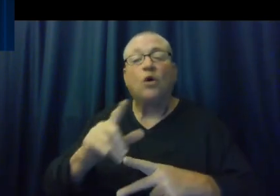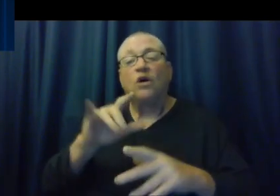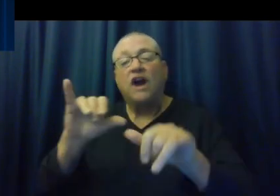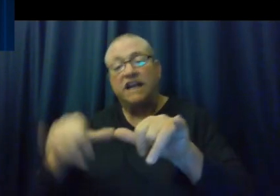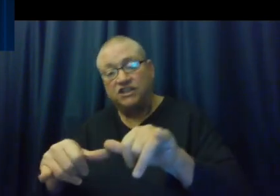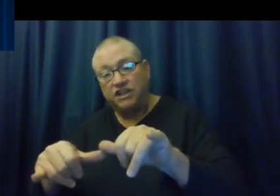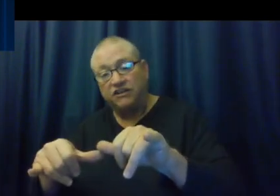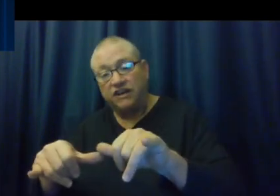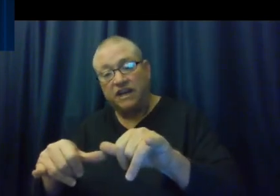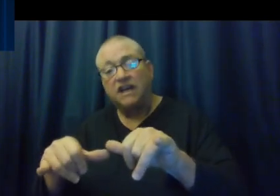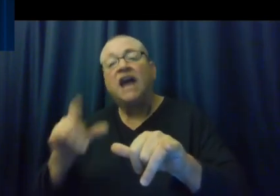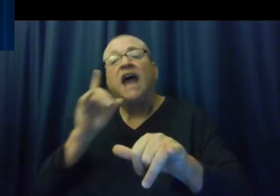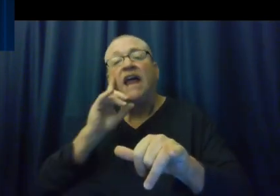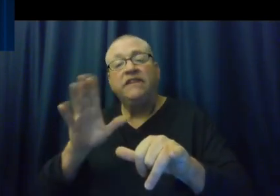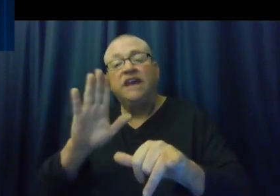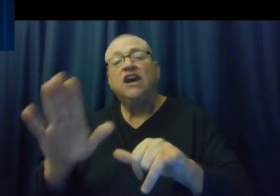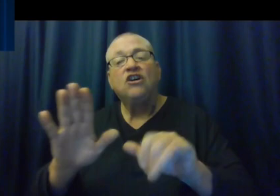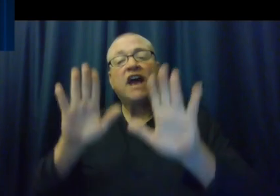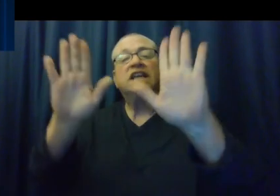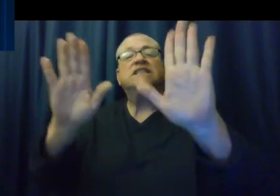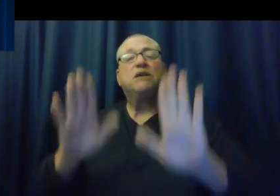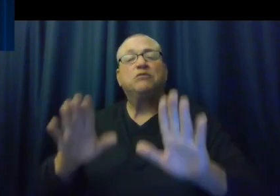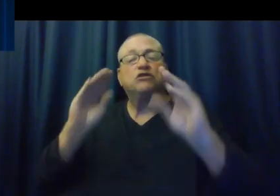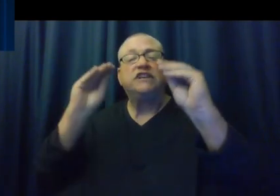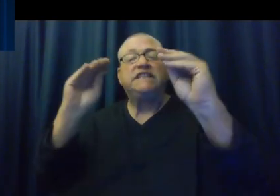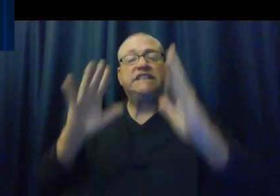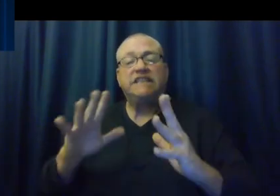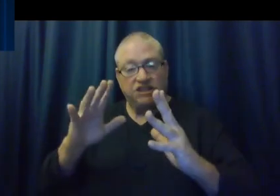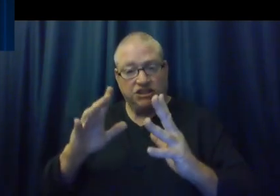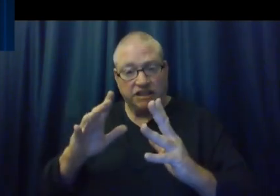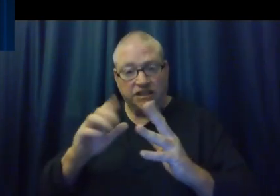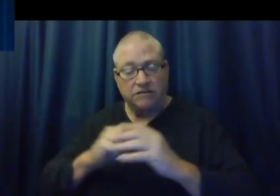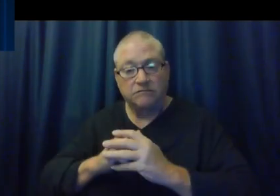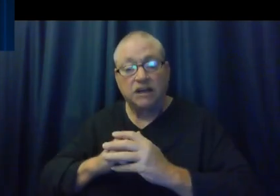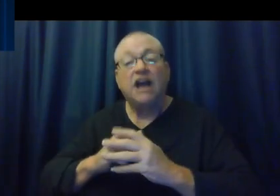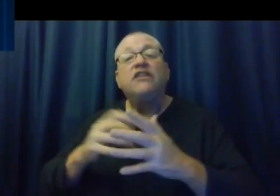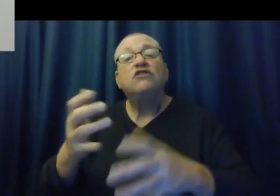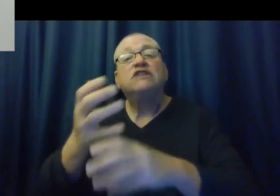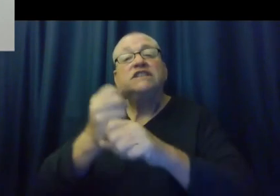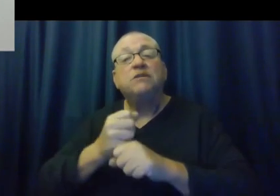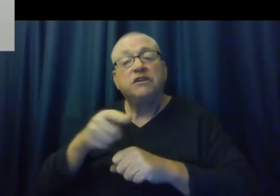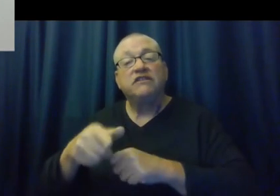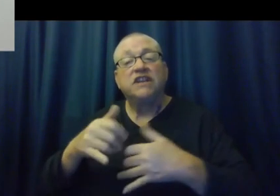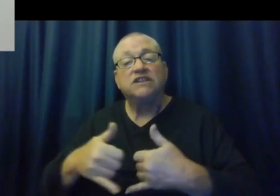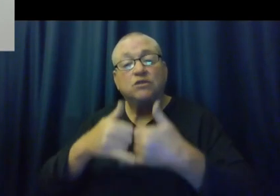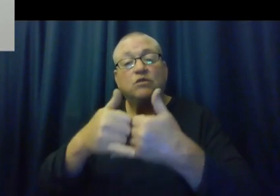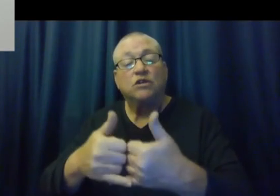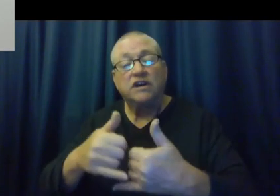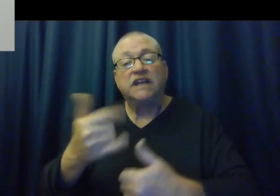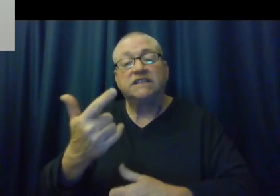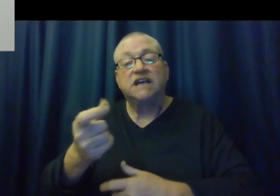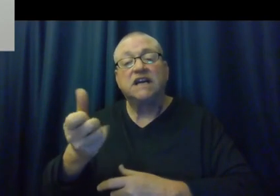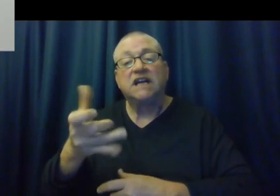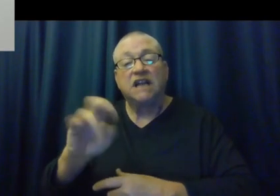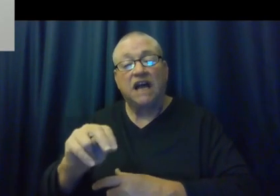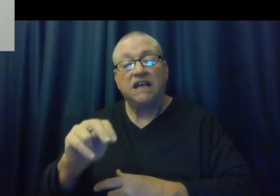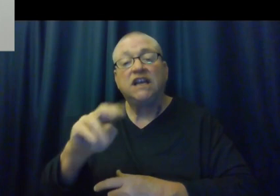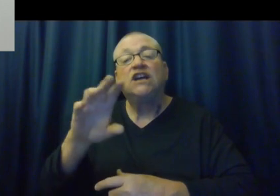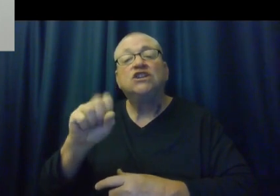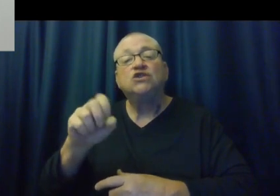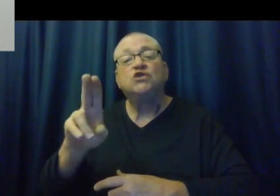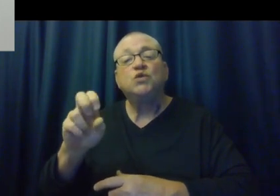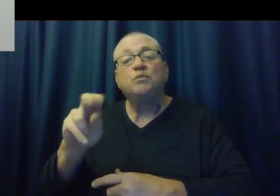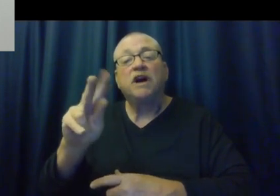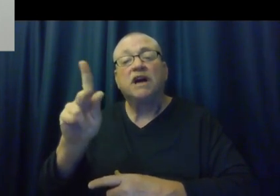the College of Science and Engineering in recognition for their exemplary teaching practices. The recipient for this year's award is